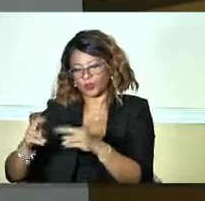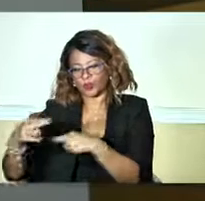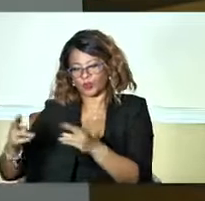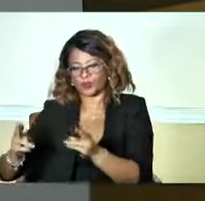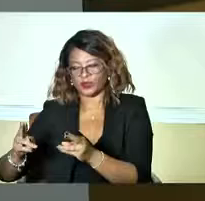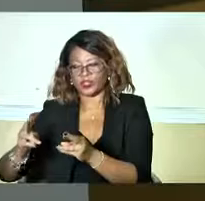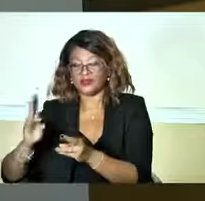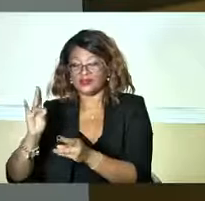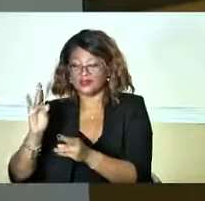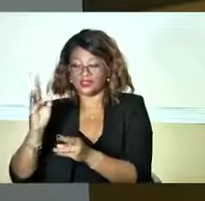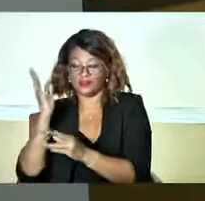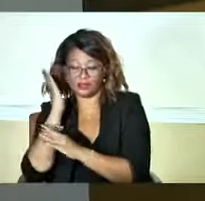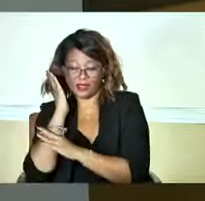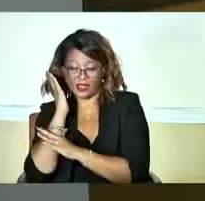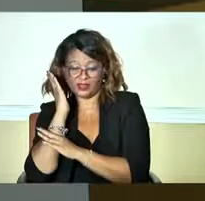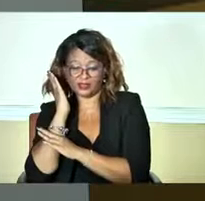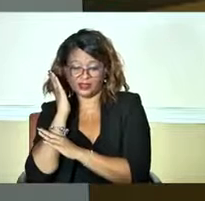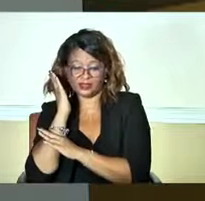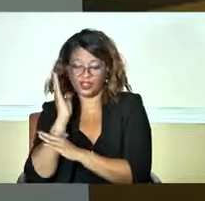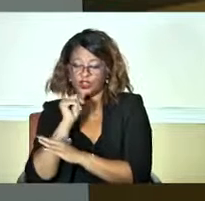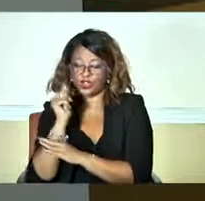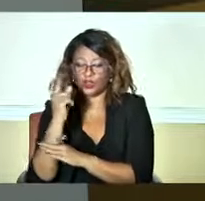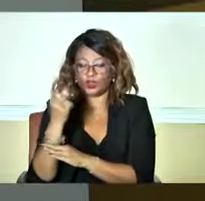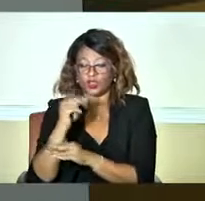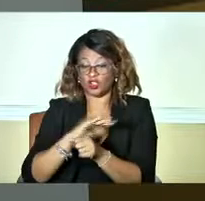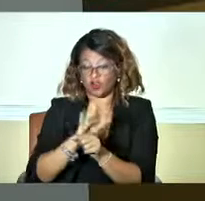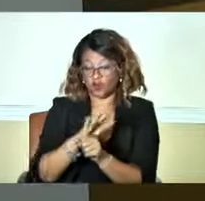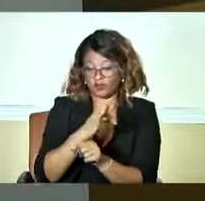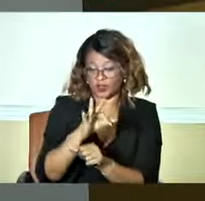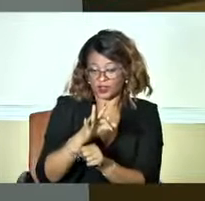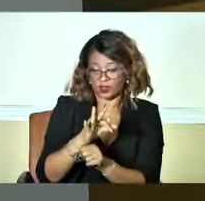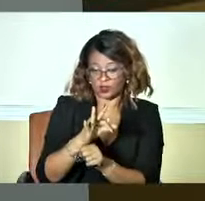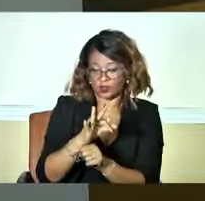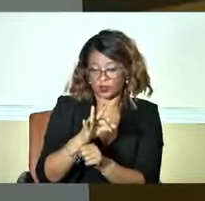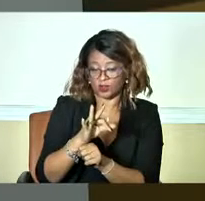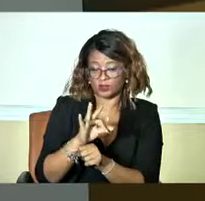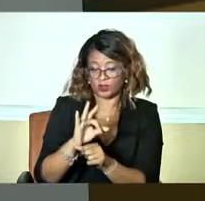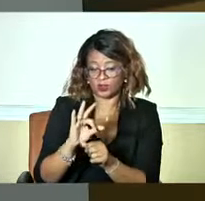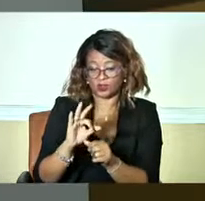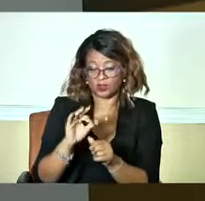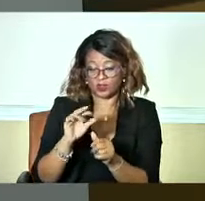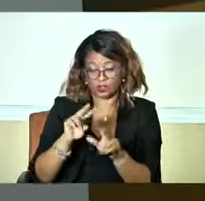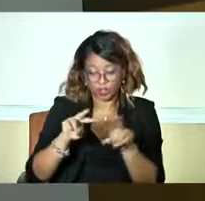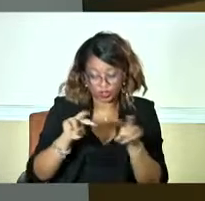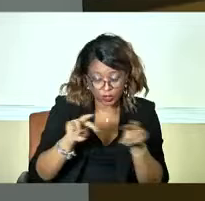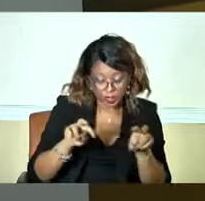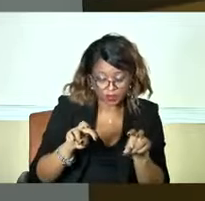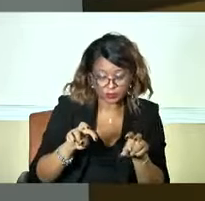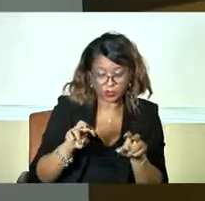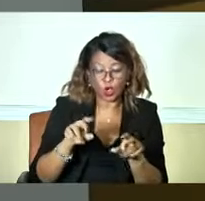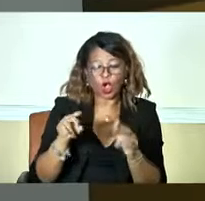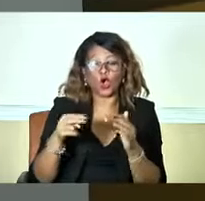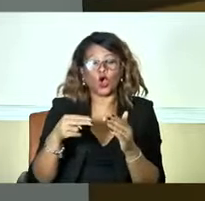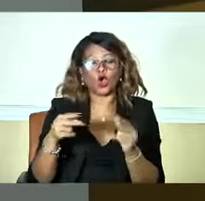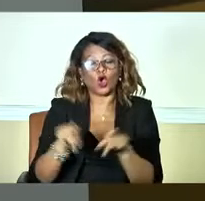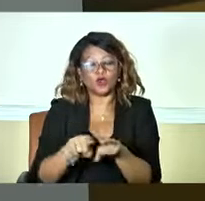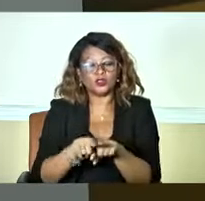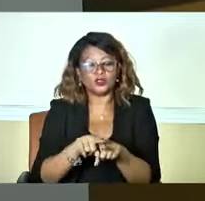7-bed capacity. So not just COVID patients can be addressed, but also patients